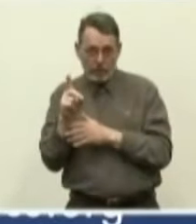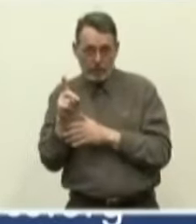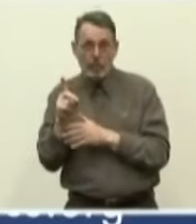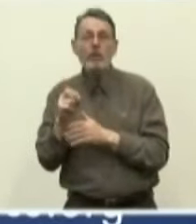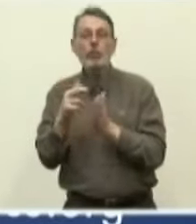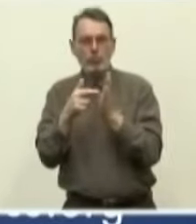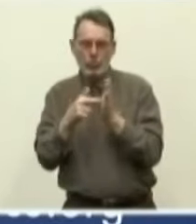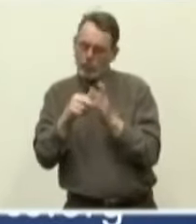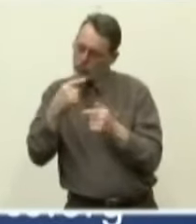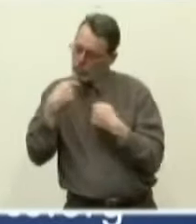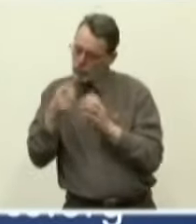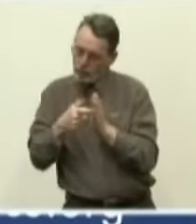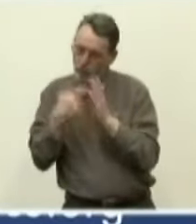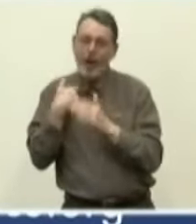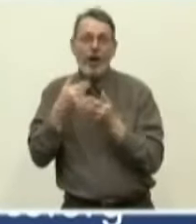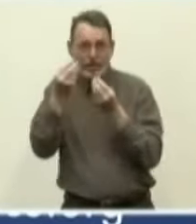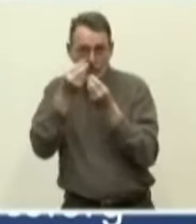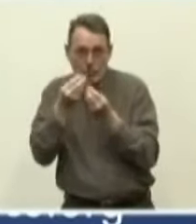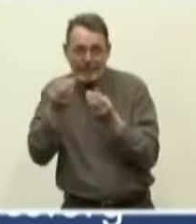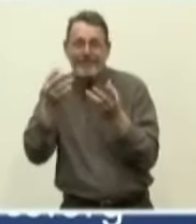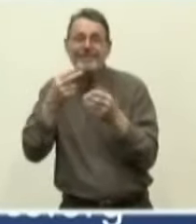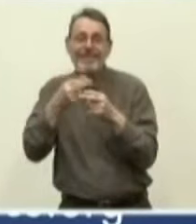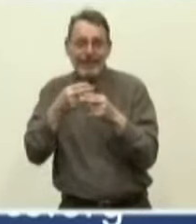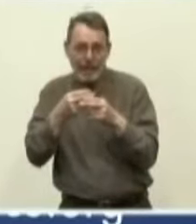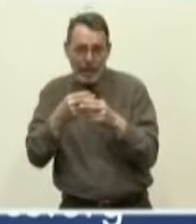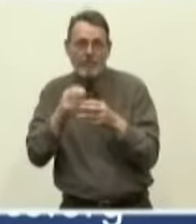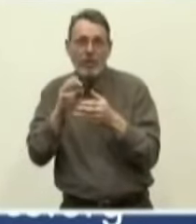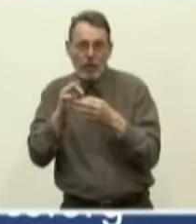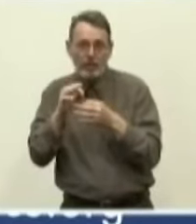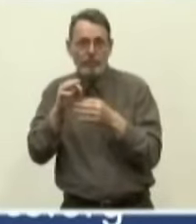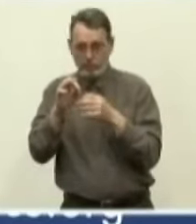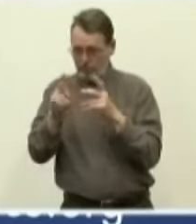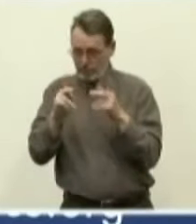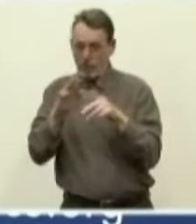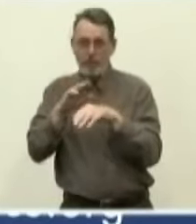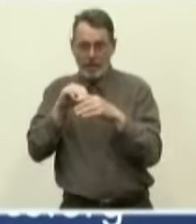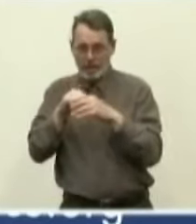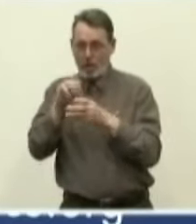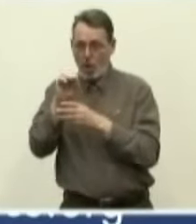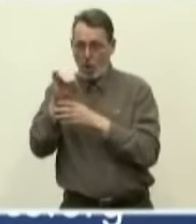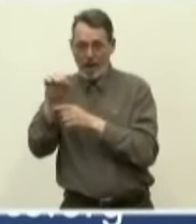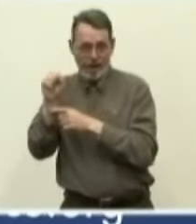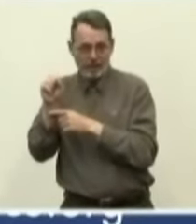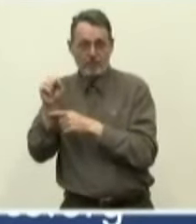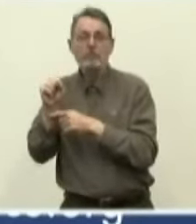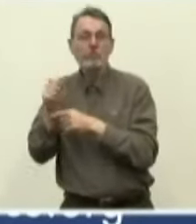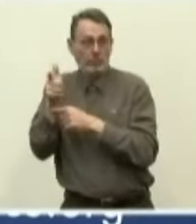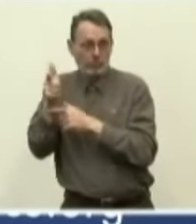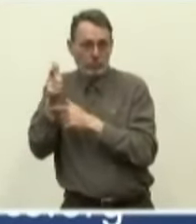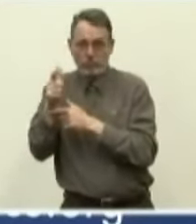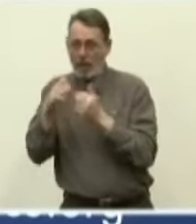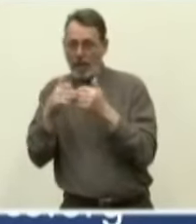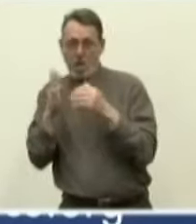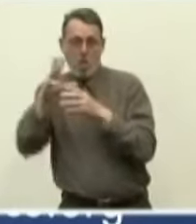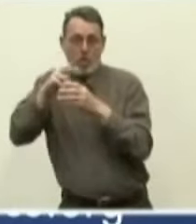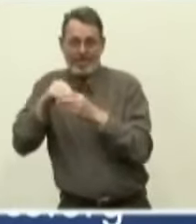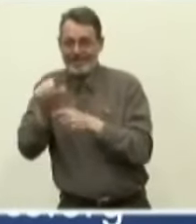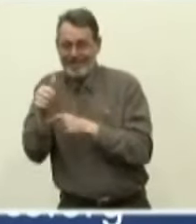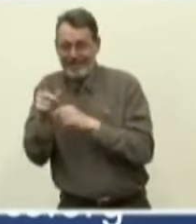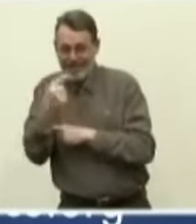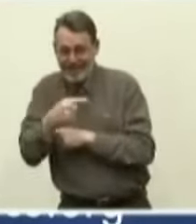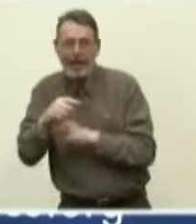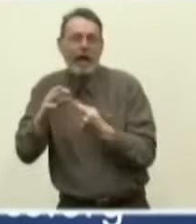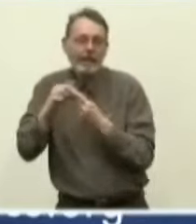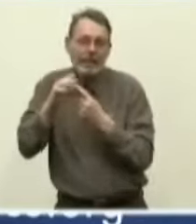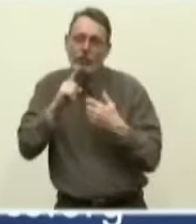that we release the name of the officers from officer-involved shootings within 10 days of the incident unless safety concerns